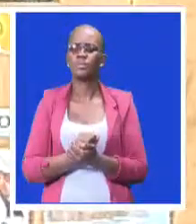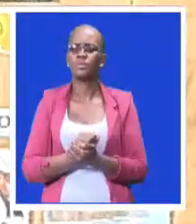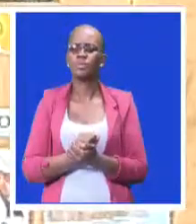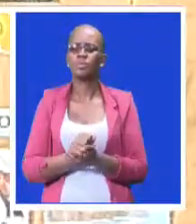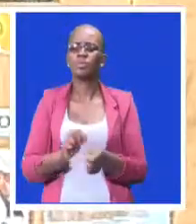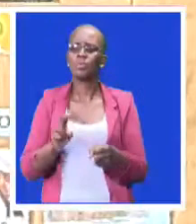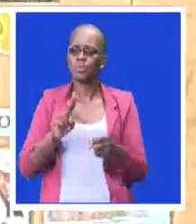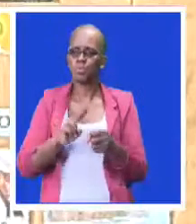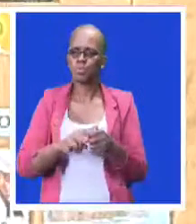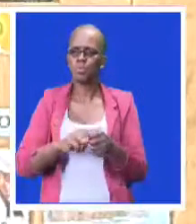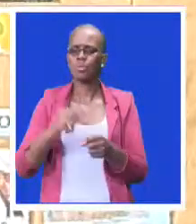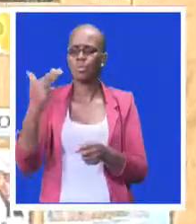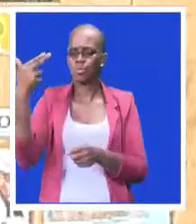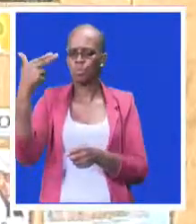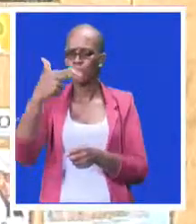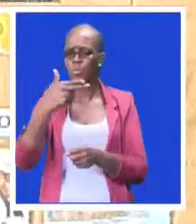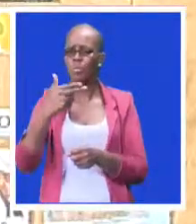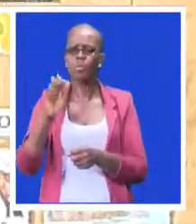horse,